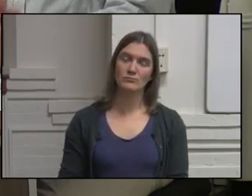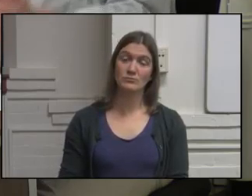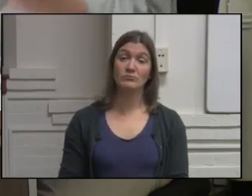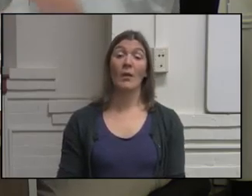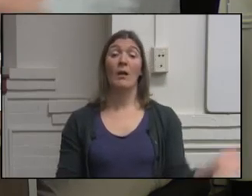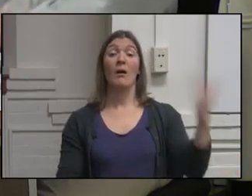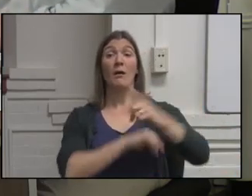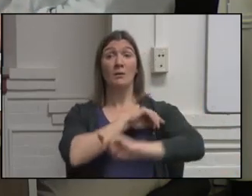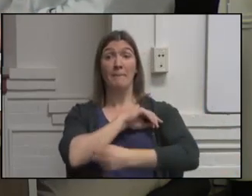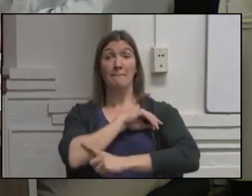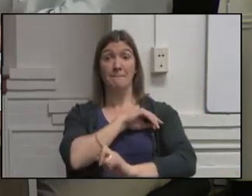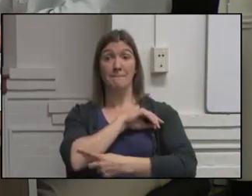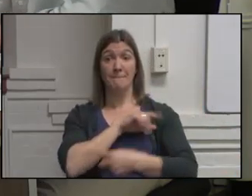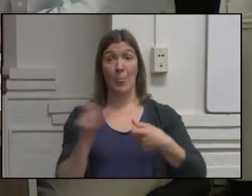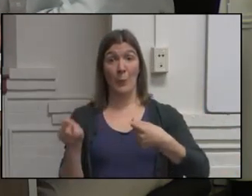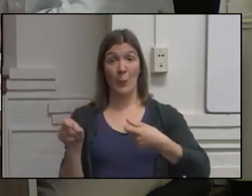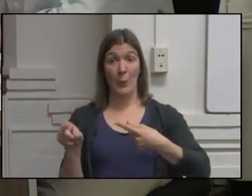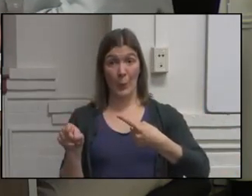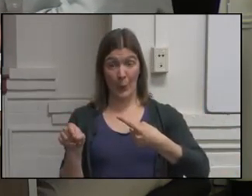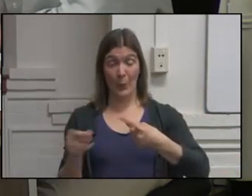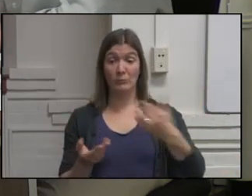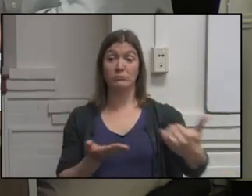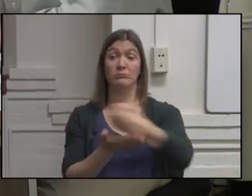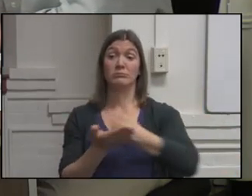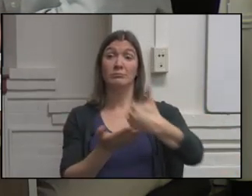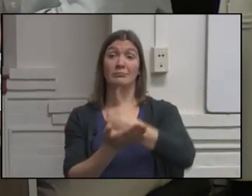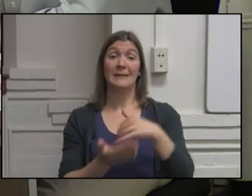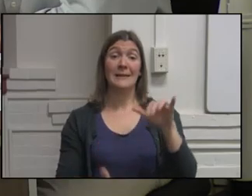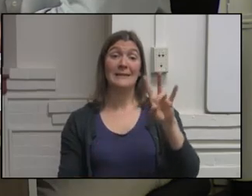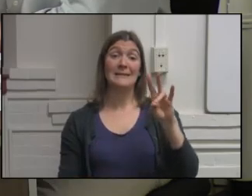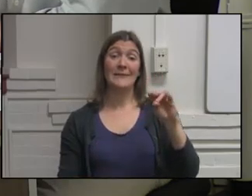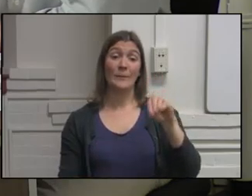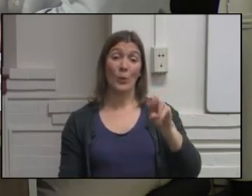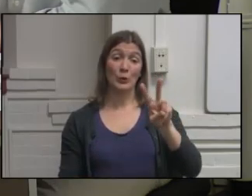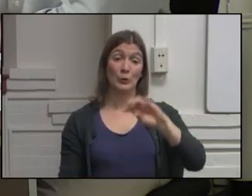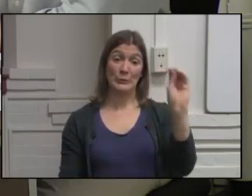Solid waste disposal, the revenues were at 70.2%,